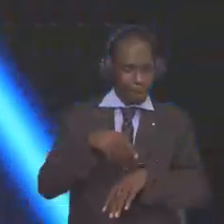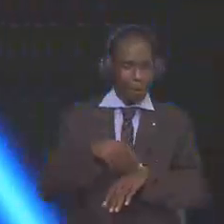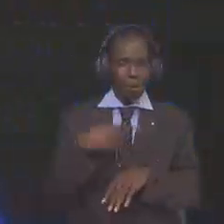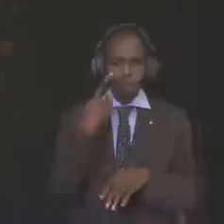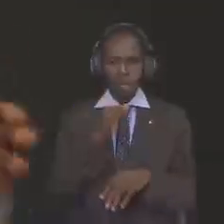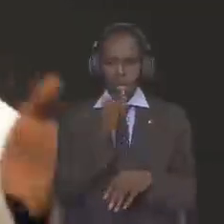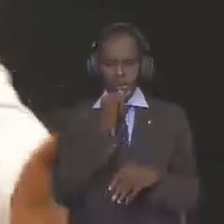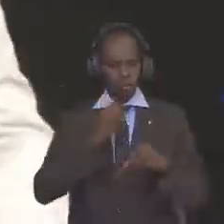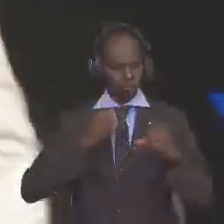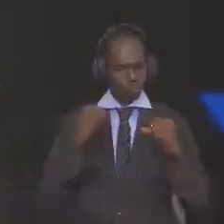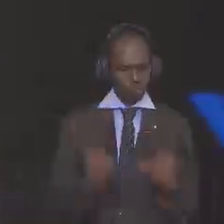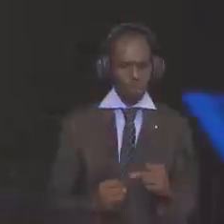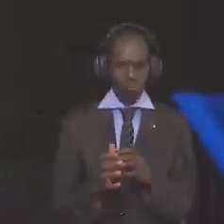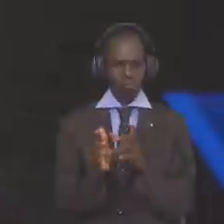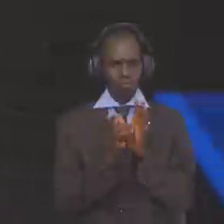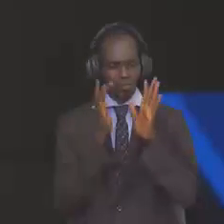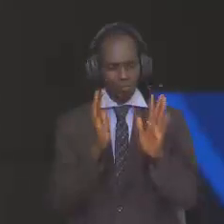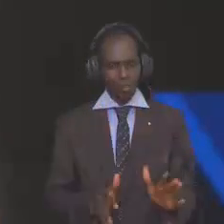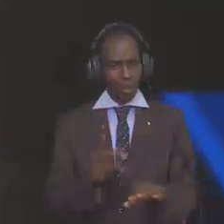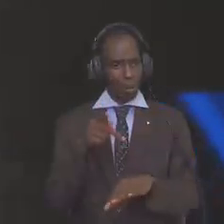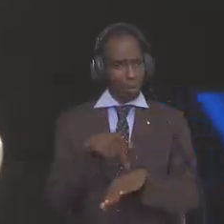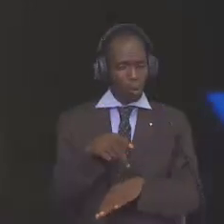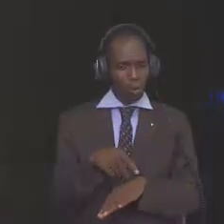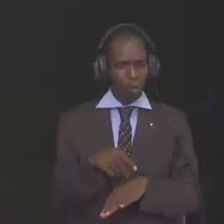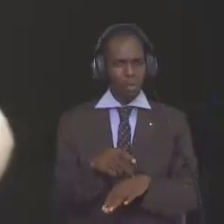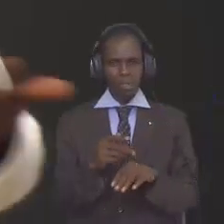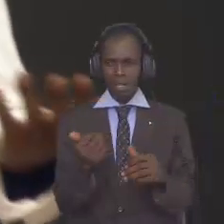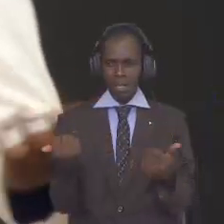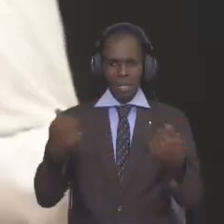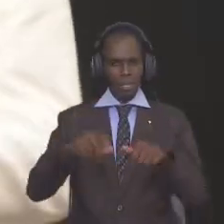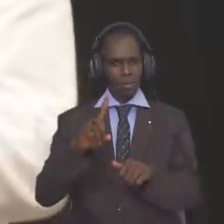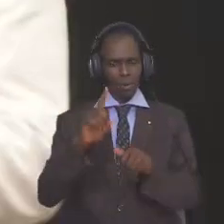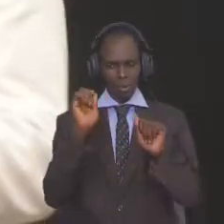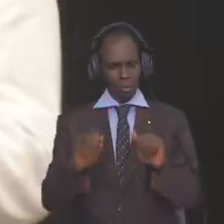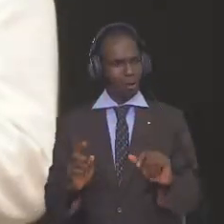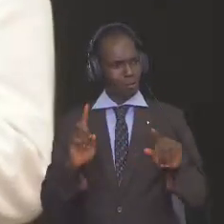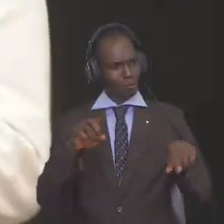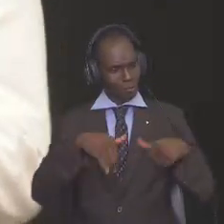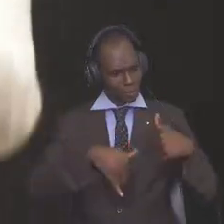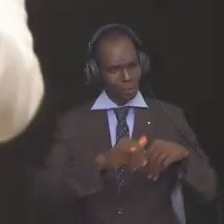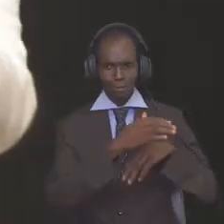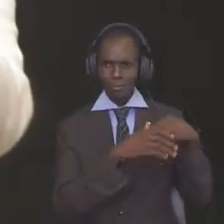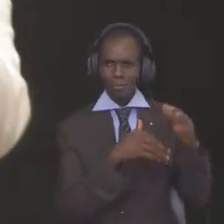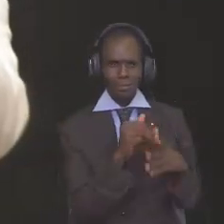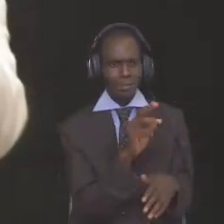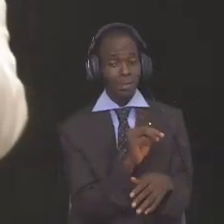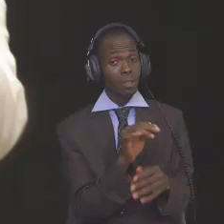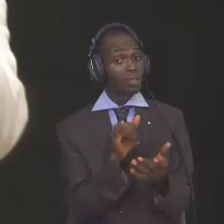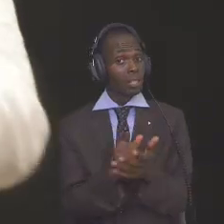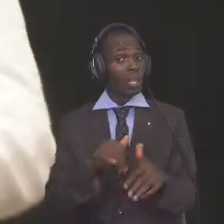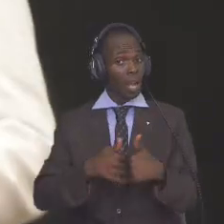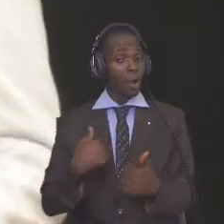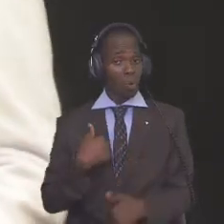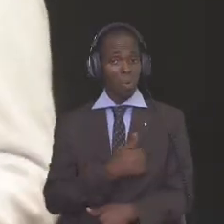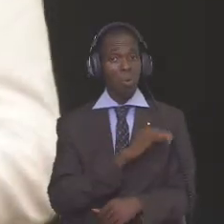know, devoted as Paul the apostle, that anybody could come to refresh him. You know, that's how we think